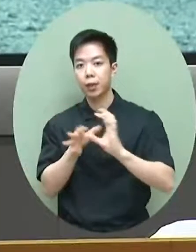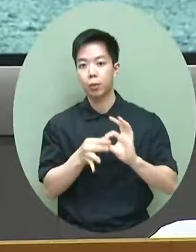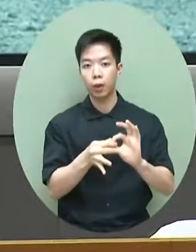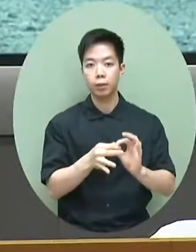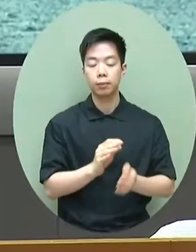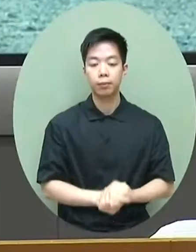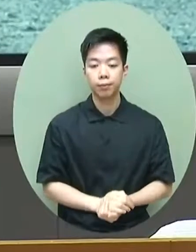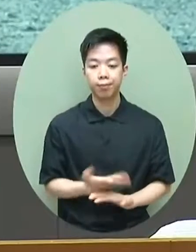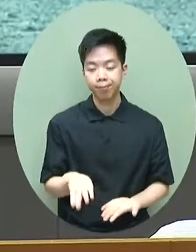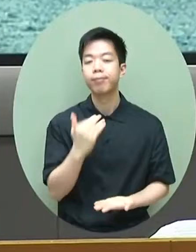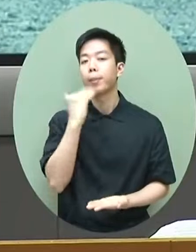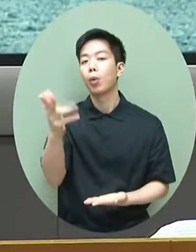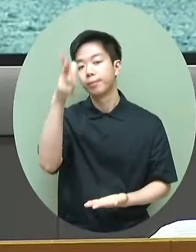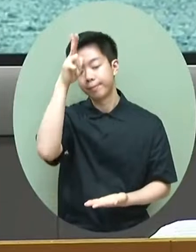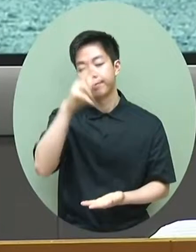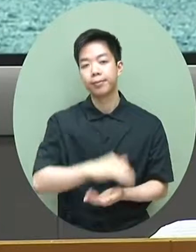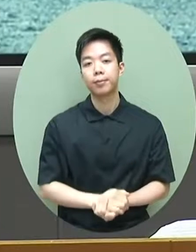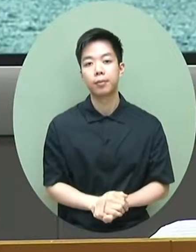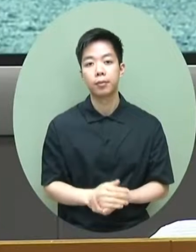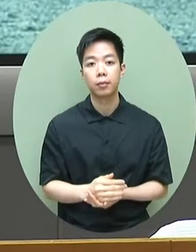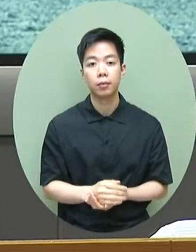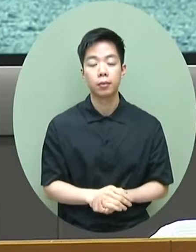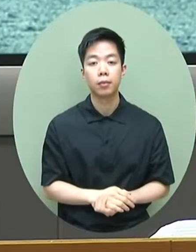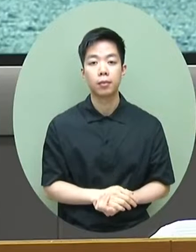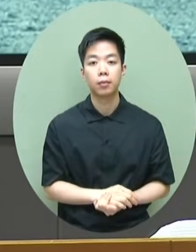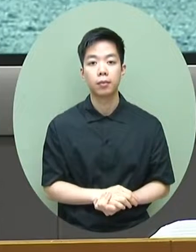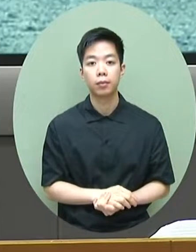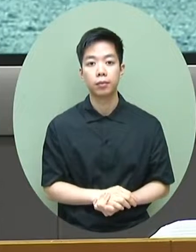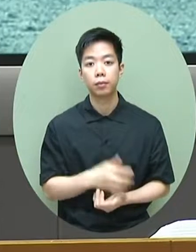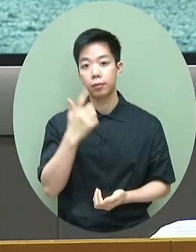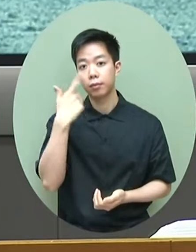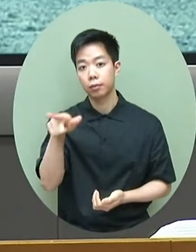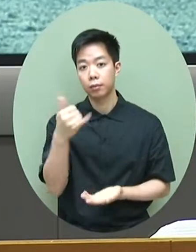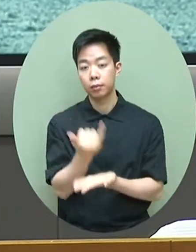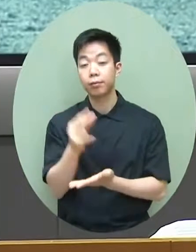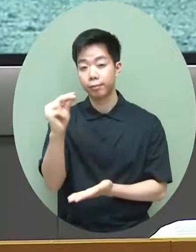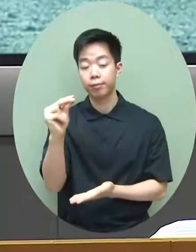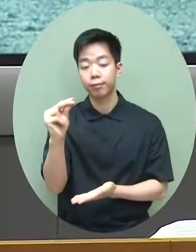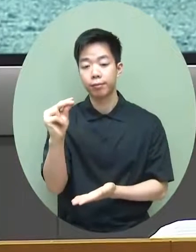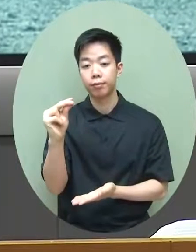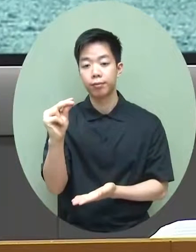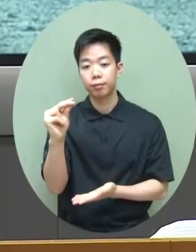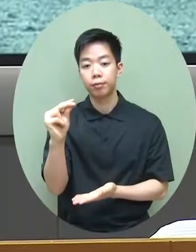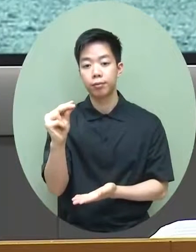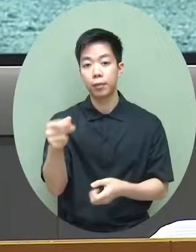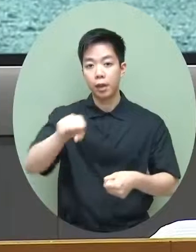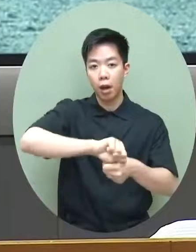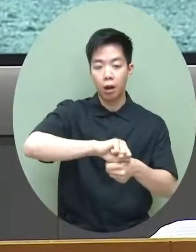their deaths were all COVID-related. Together with the 7 additional